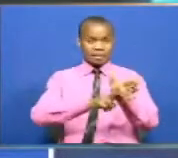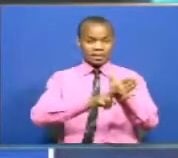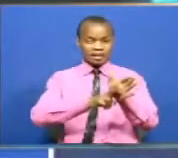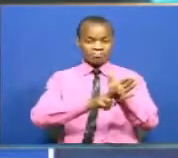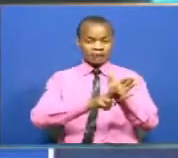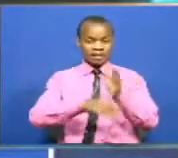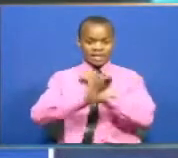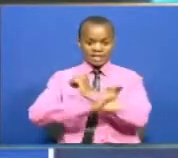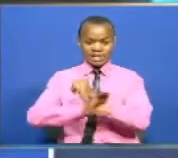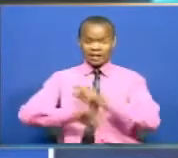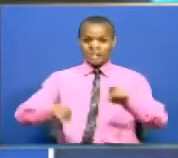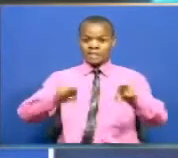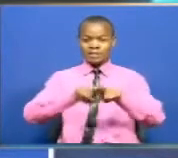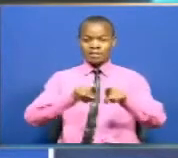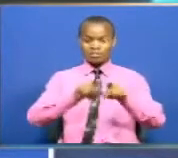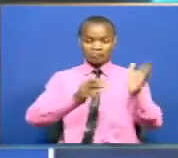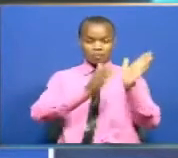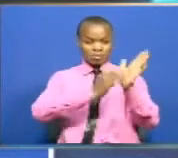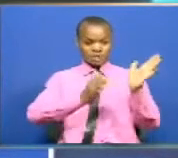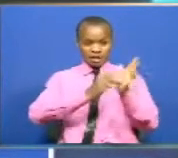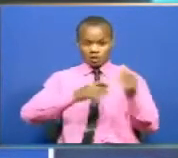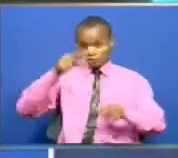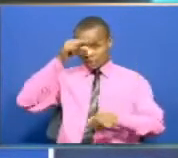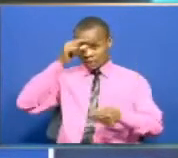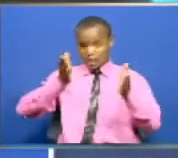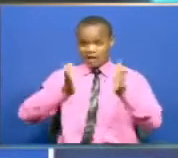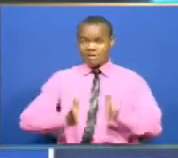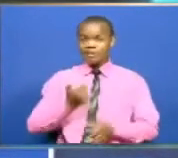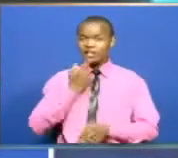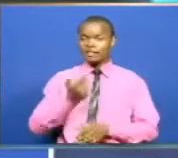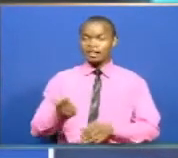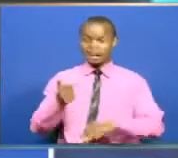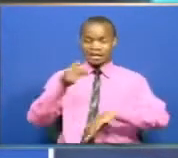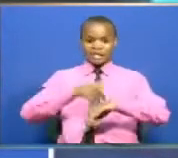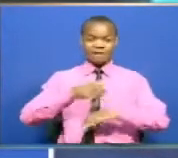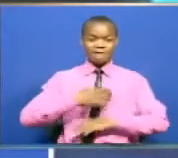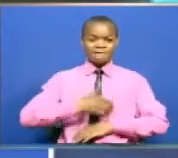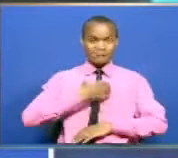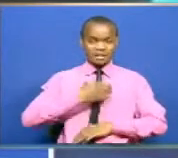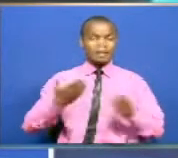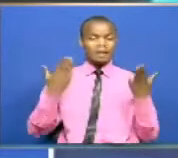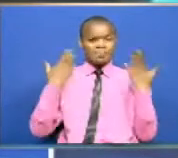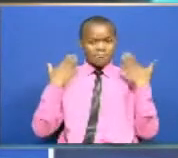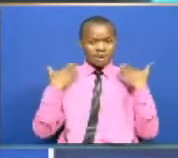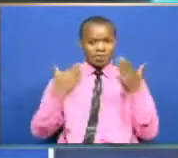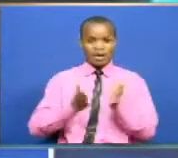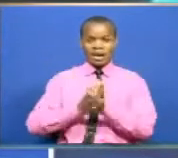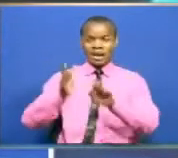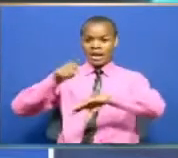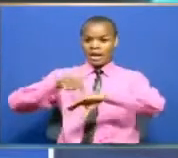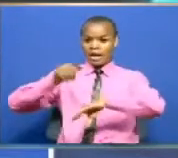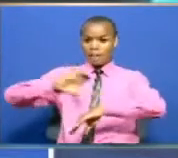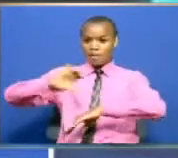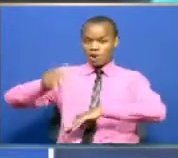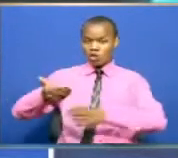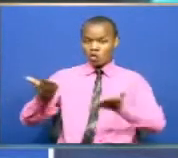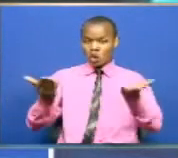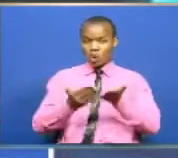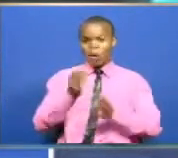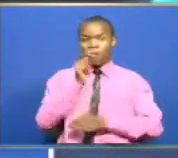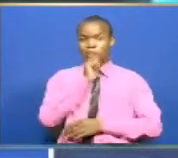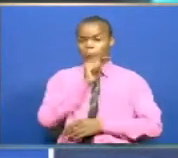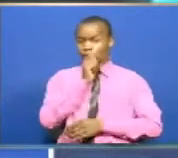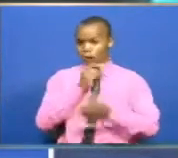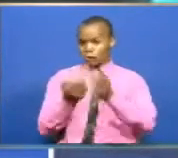The Maendeleo Chap Chap party leader says his visit to Meru and Embu counties, where the crop is widely grown, reveals its